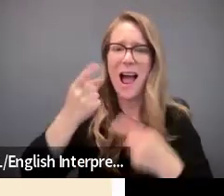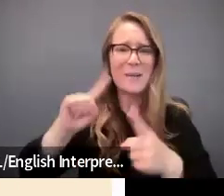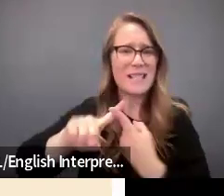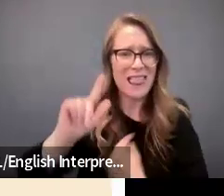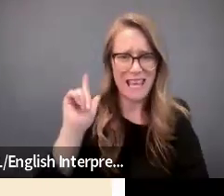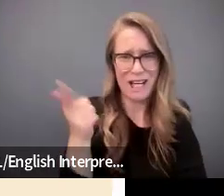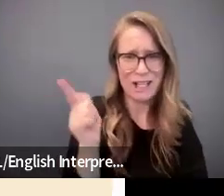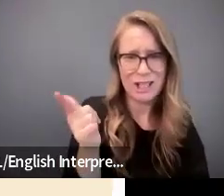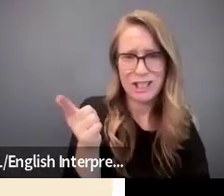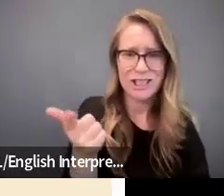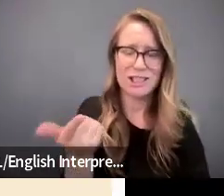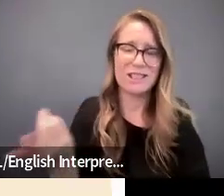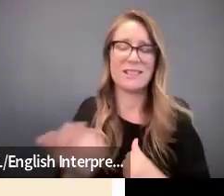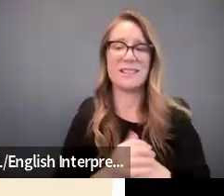later.